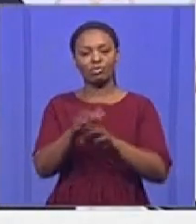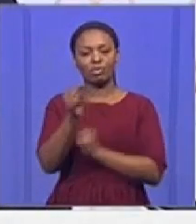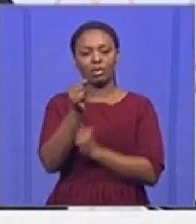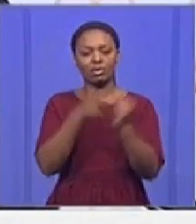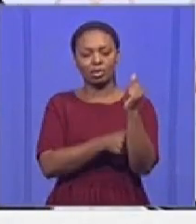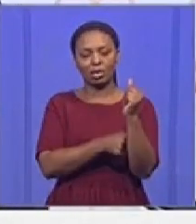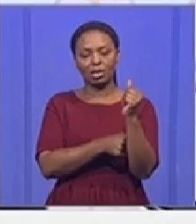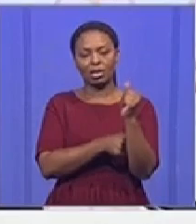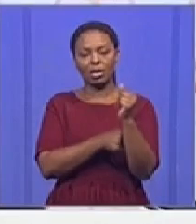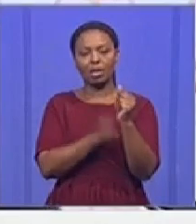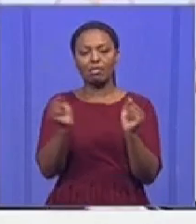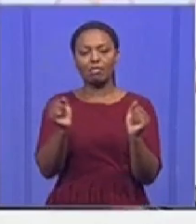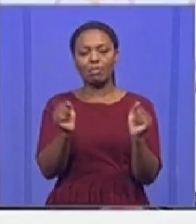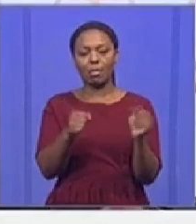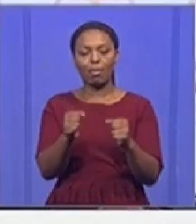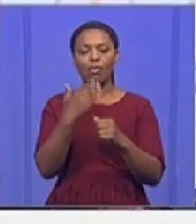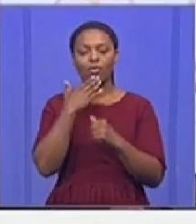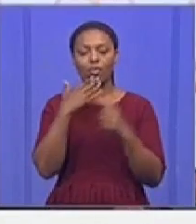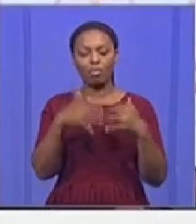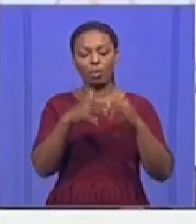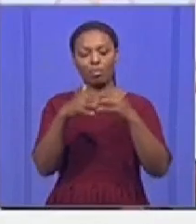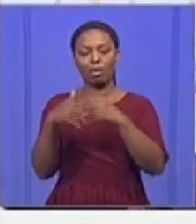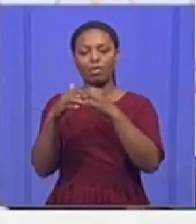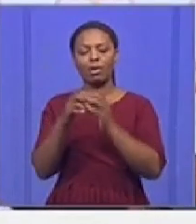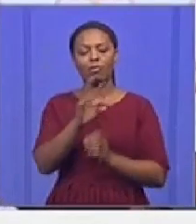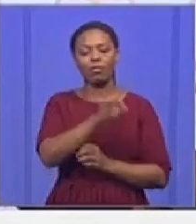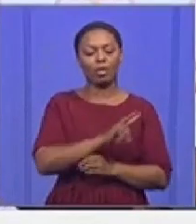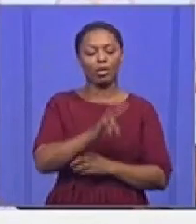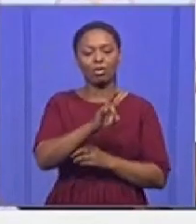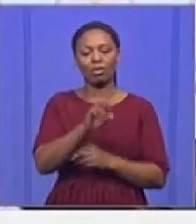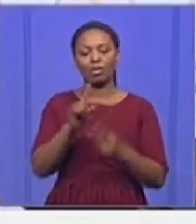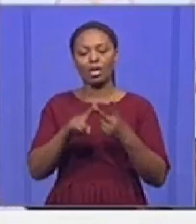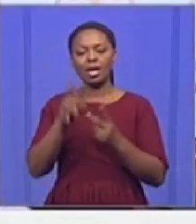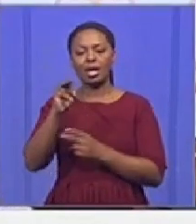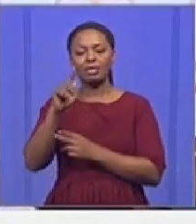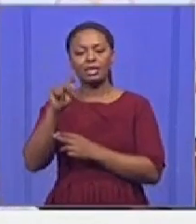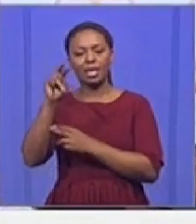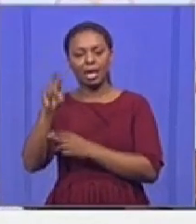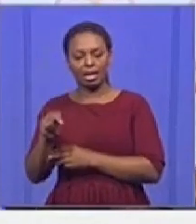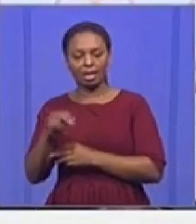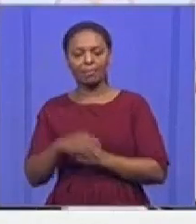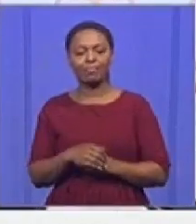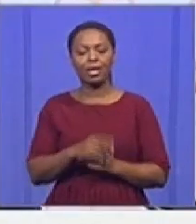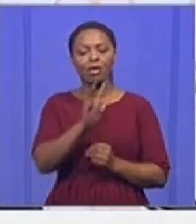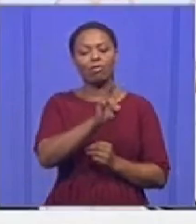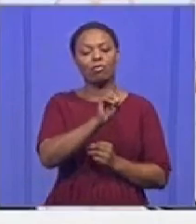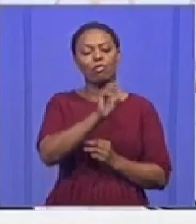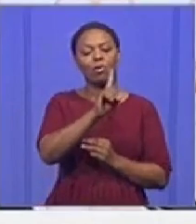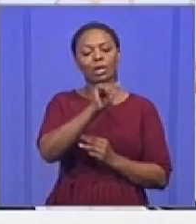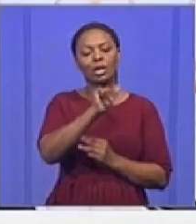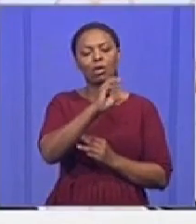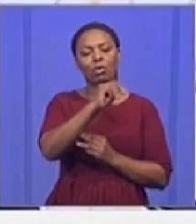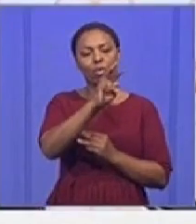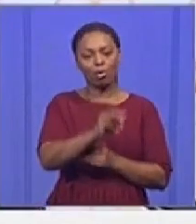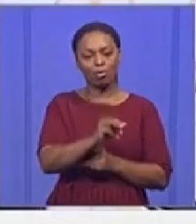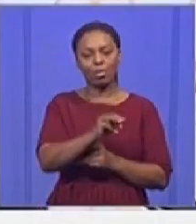MTN. Madam Speaker, Vodacom Central Region has invested